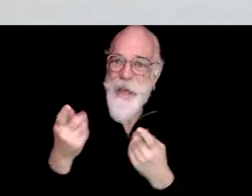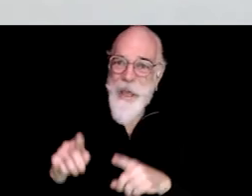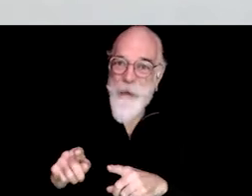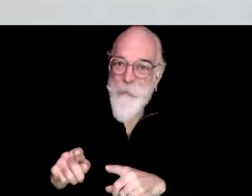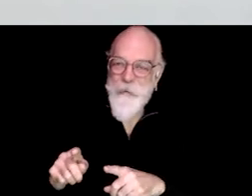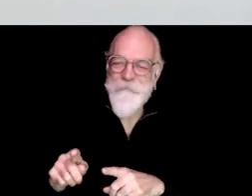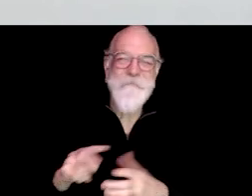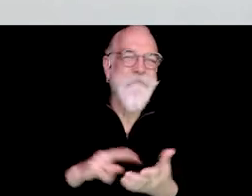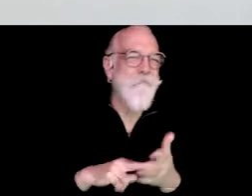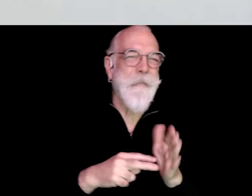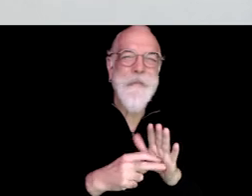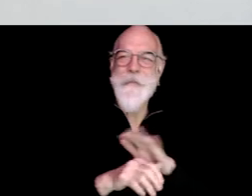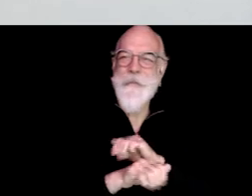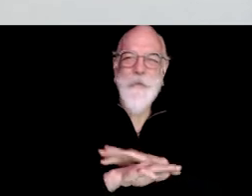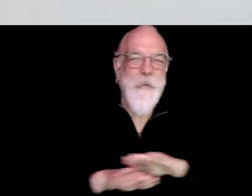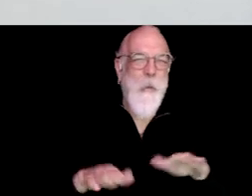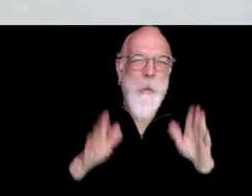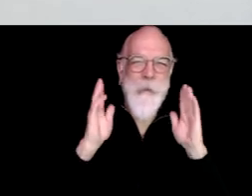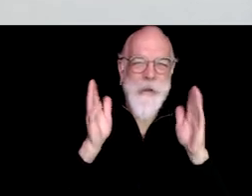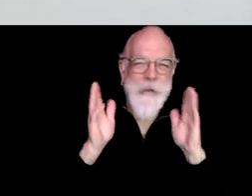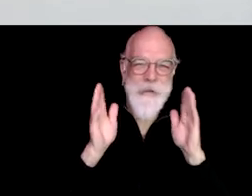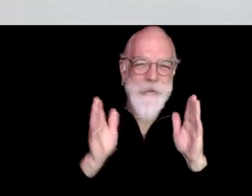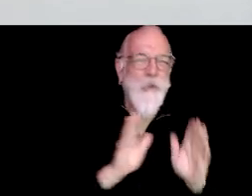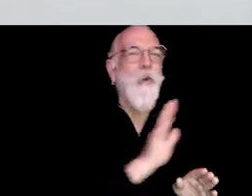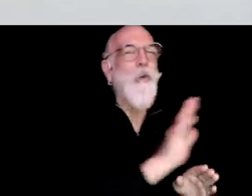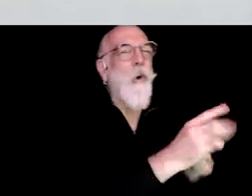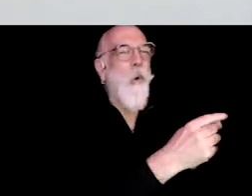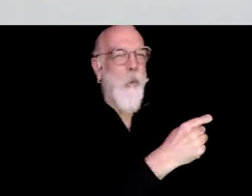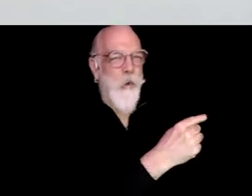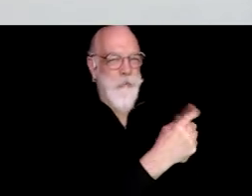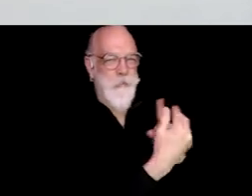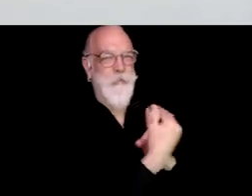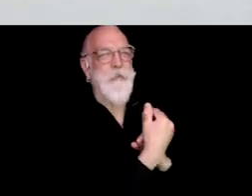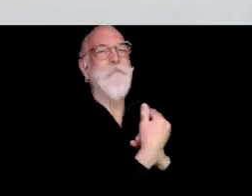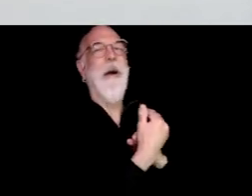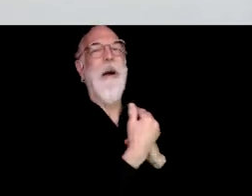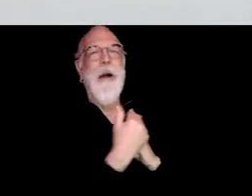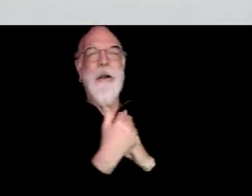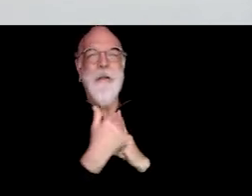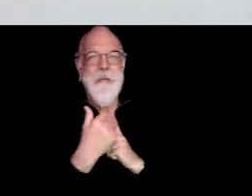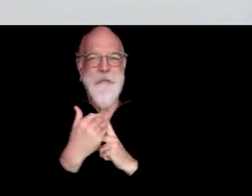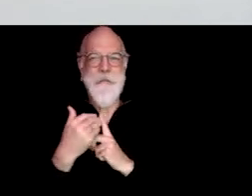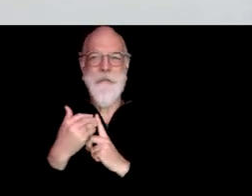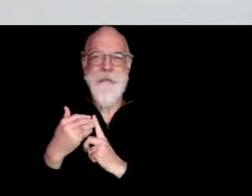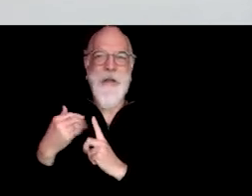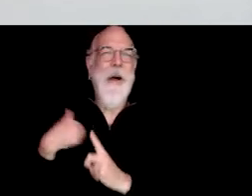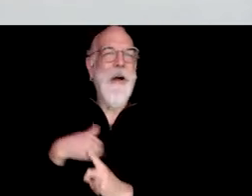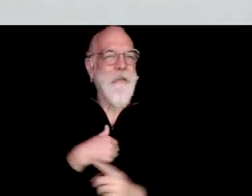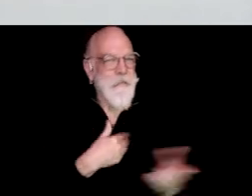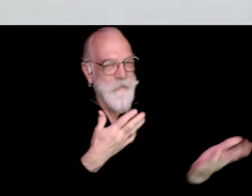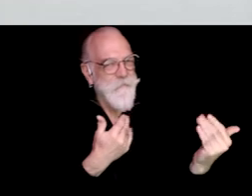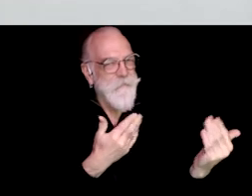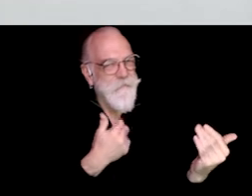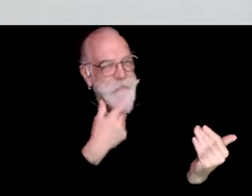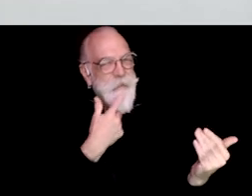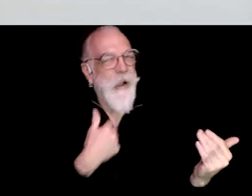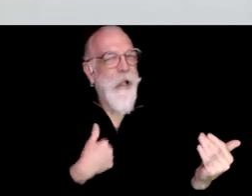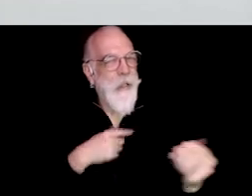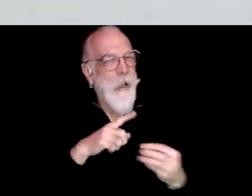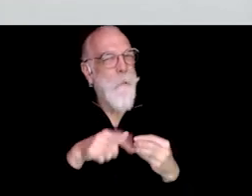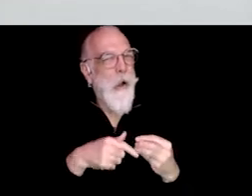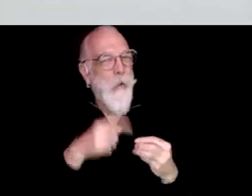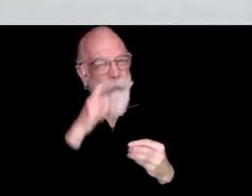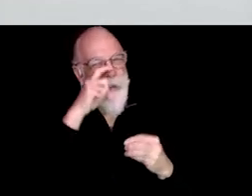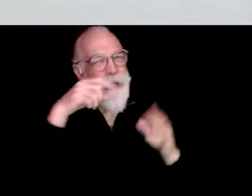wonderful that your words can remind us that and give us that. Will you tell us about the eagle in